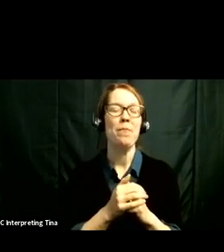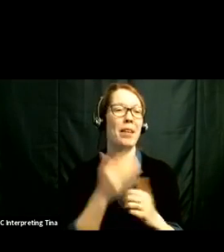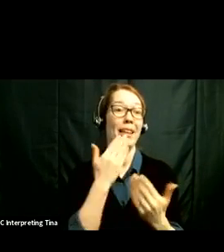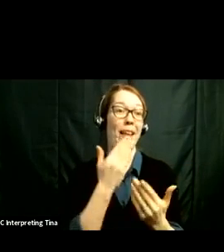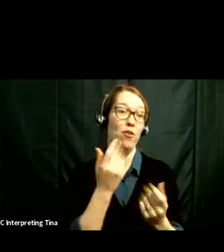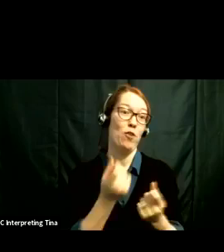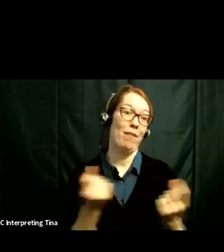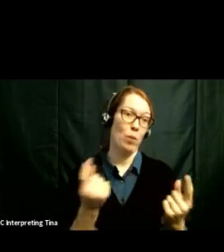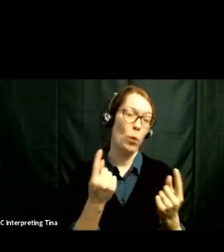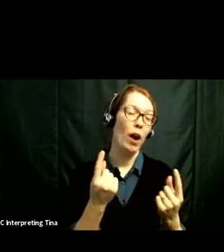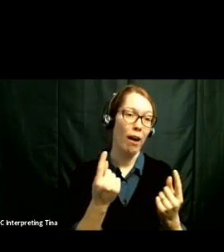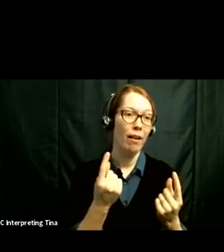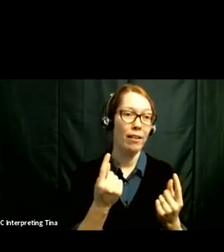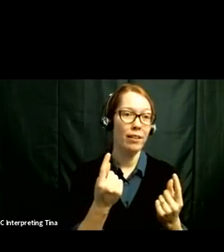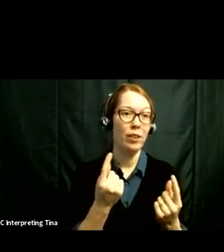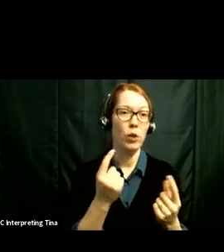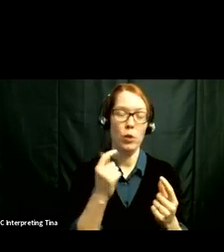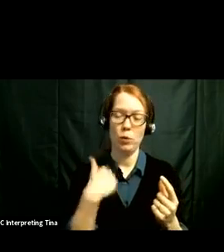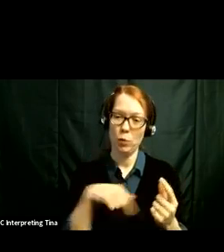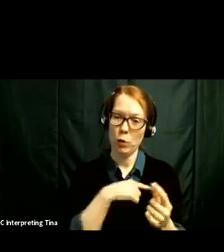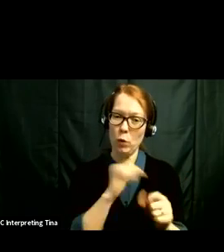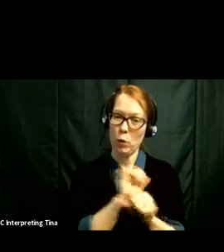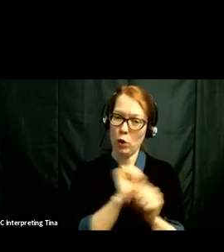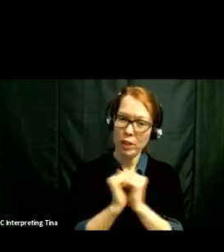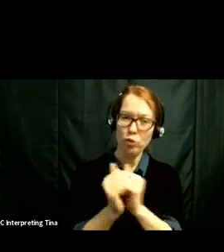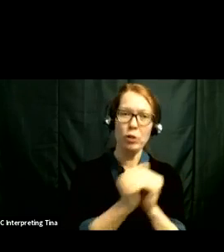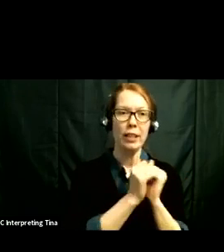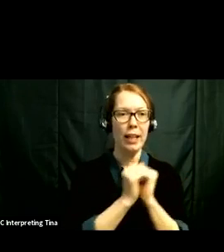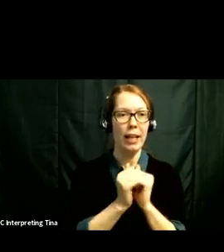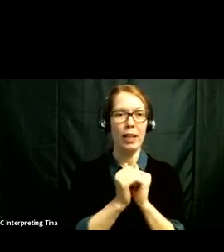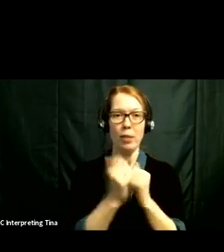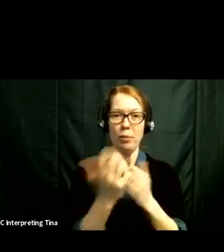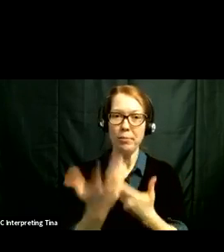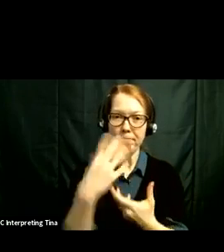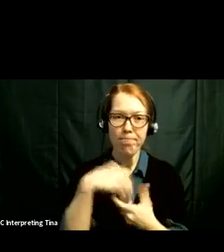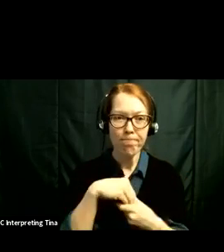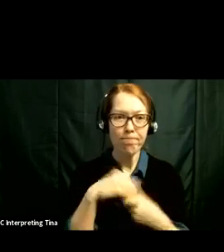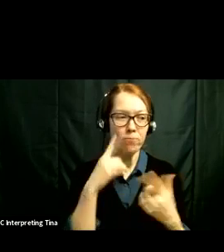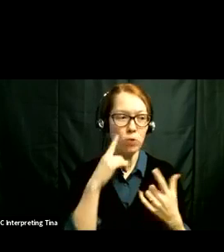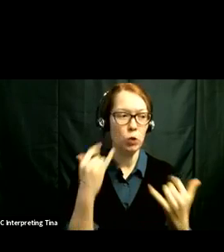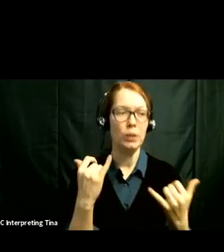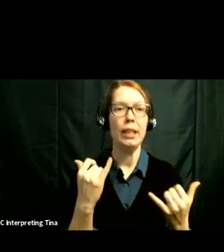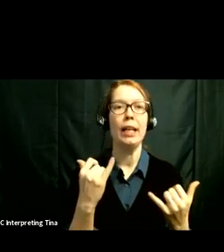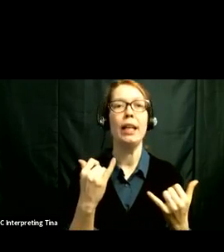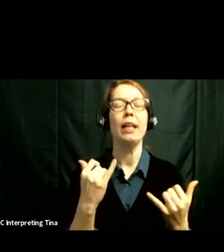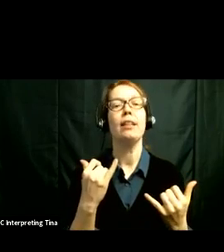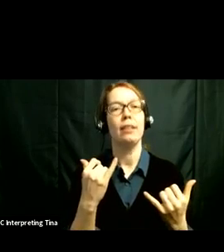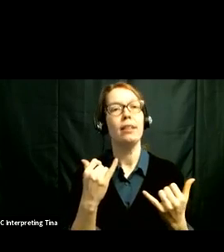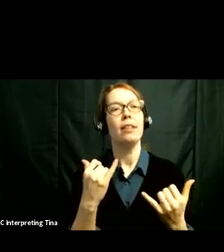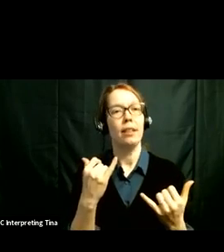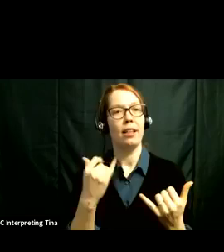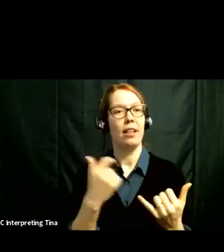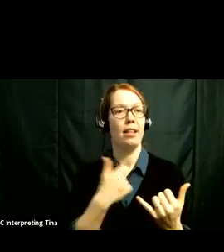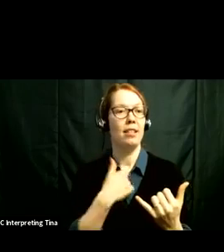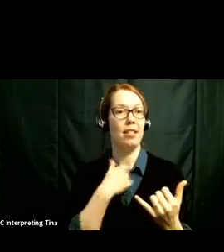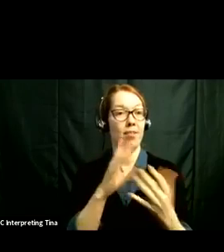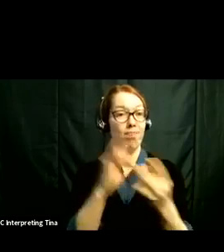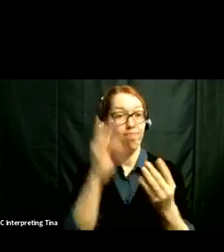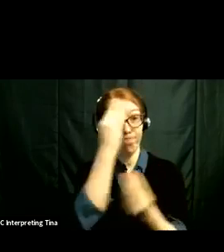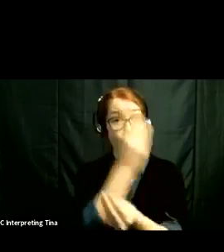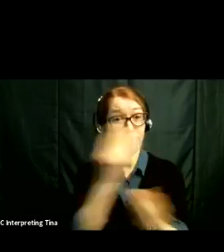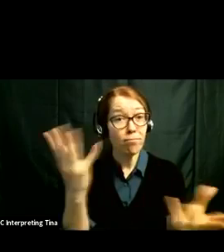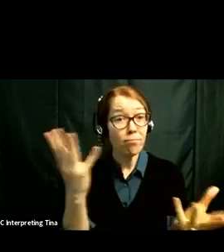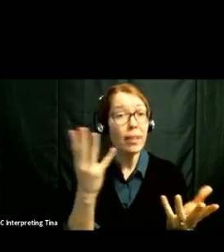everyone working together and who's participating on this today in getting the message out and